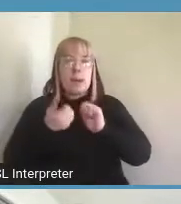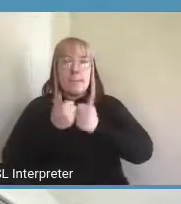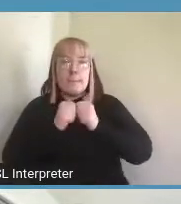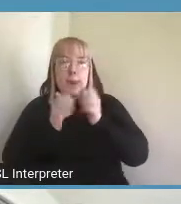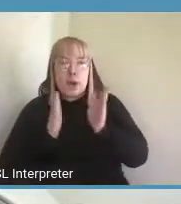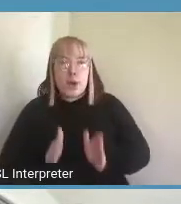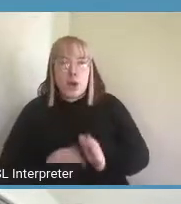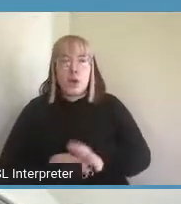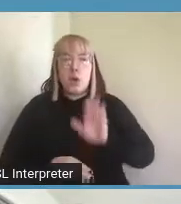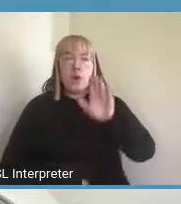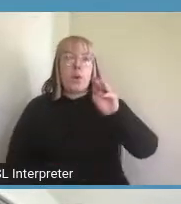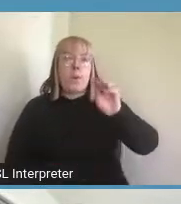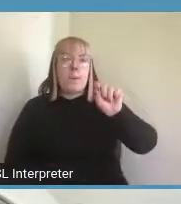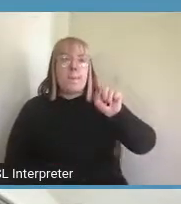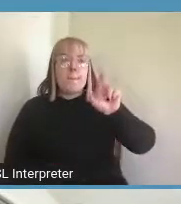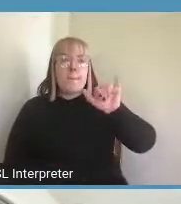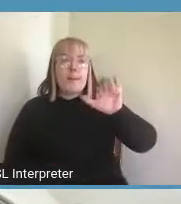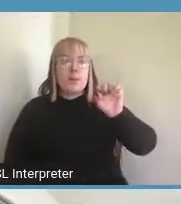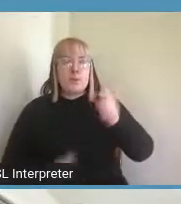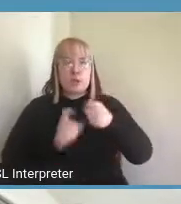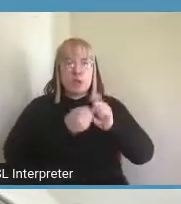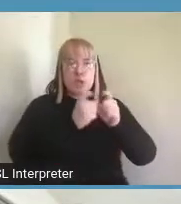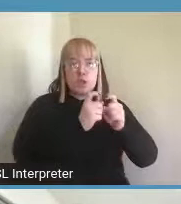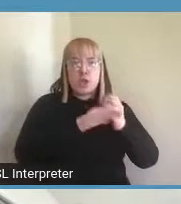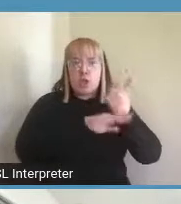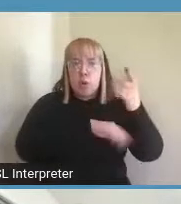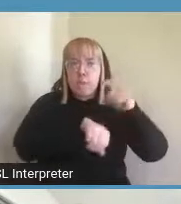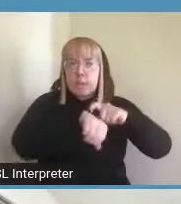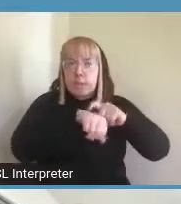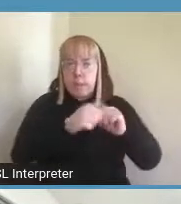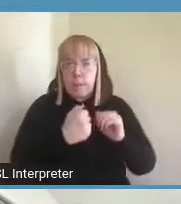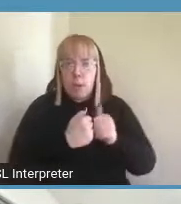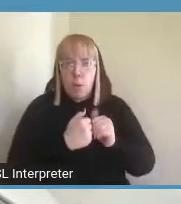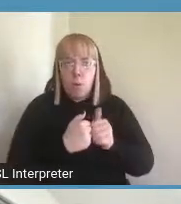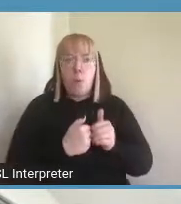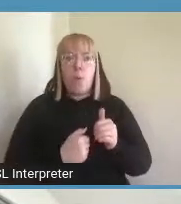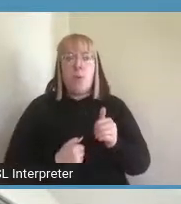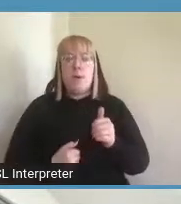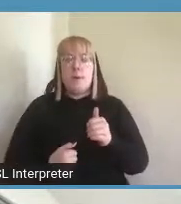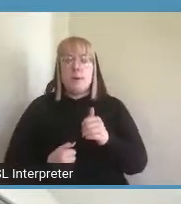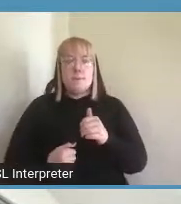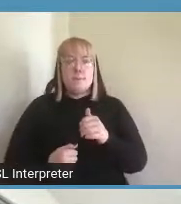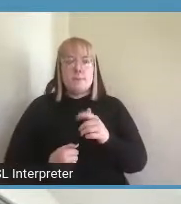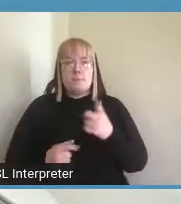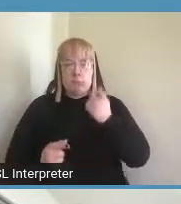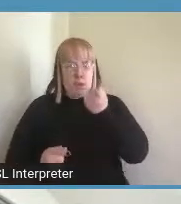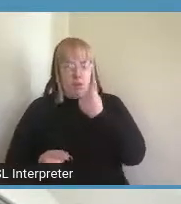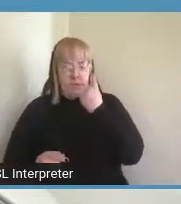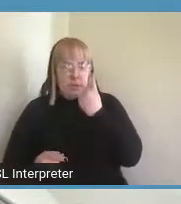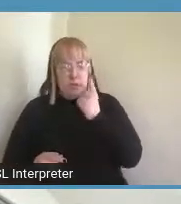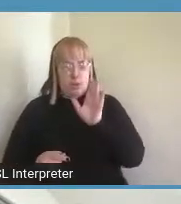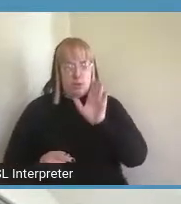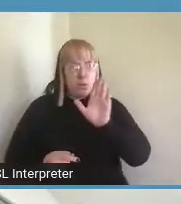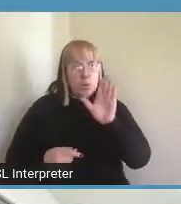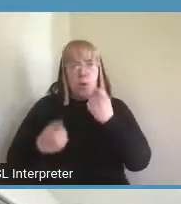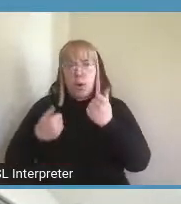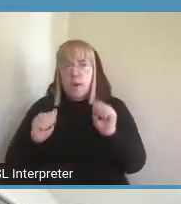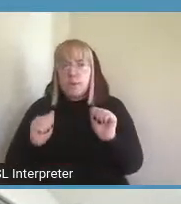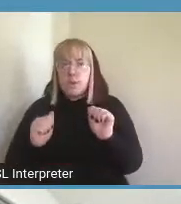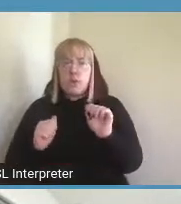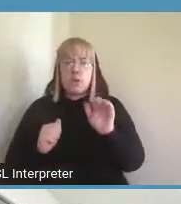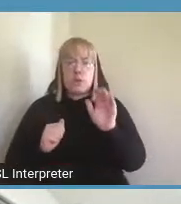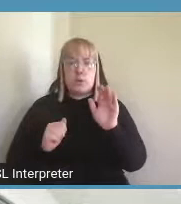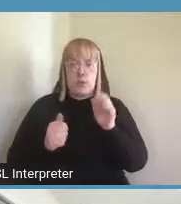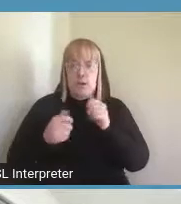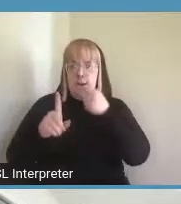metrics changing over time? You could just do this and that would be fine, just to understand how your efforts are making an